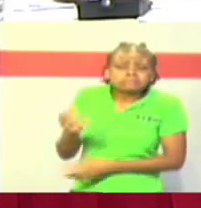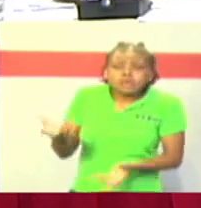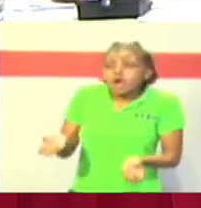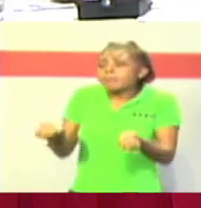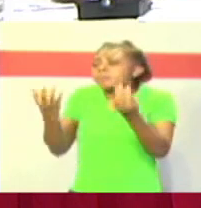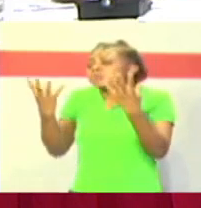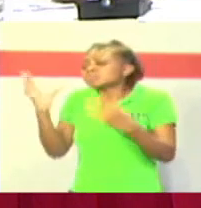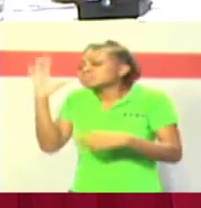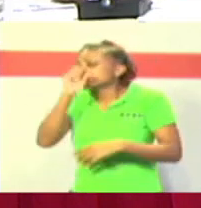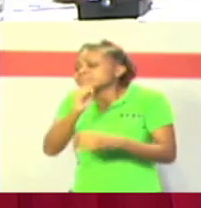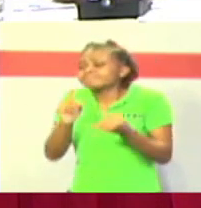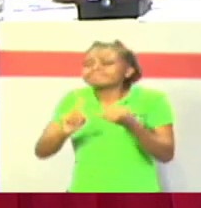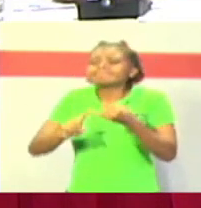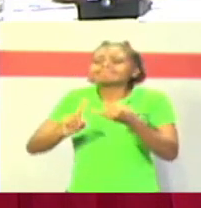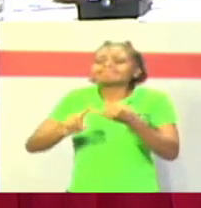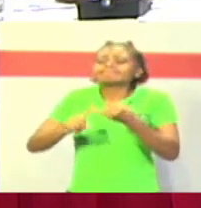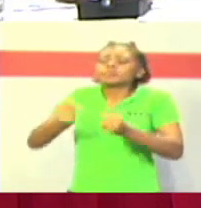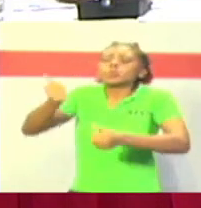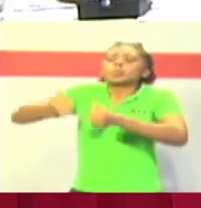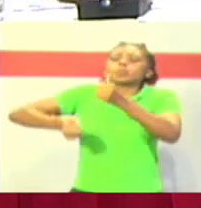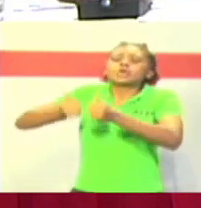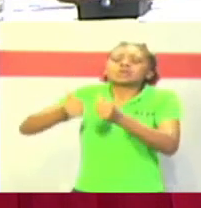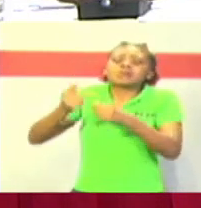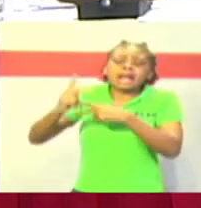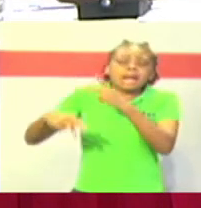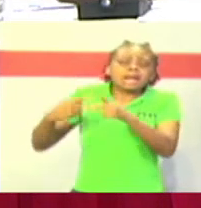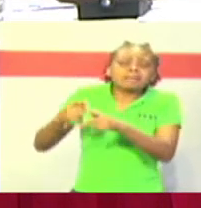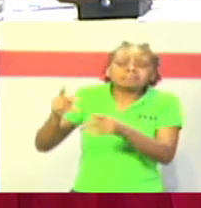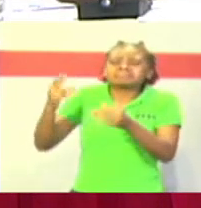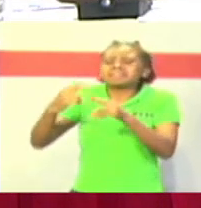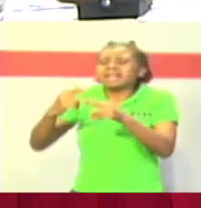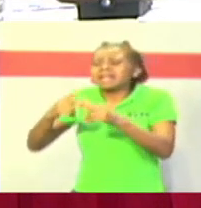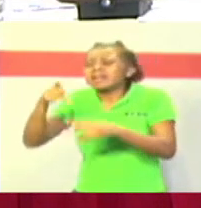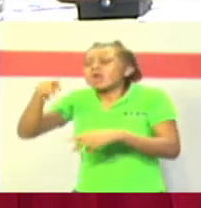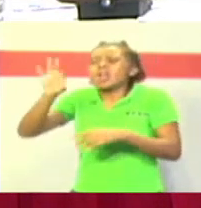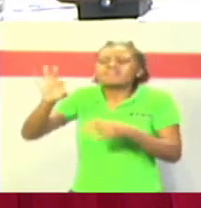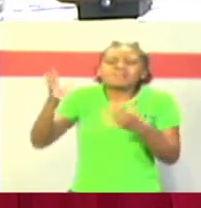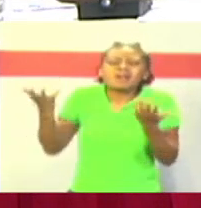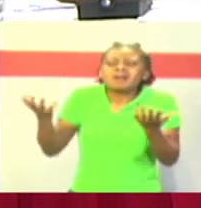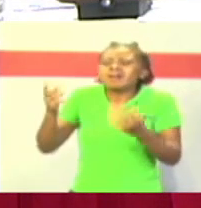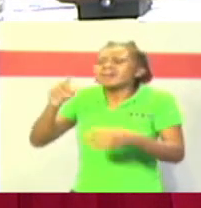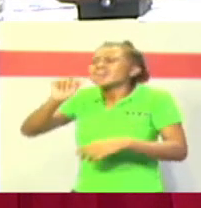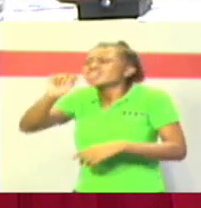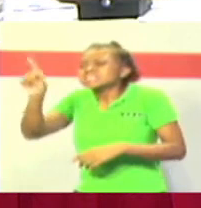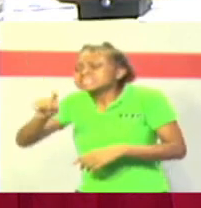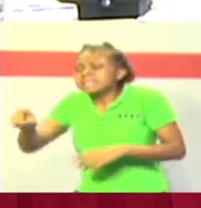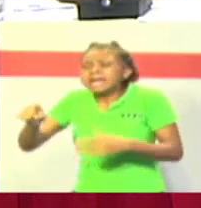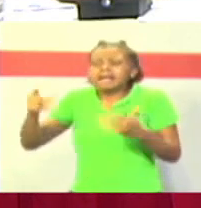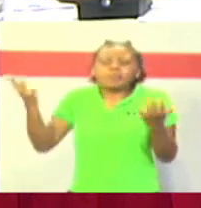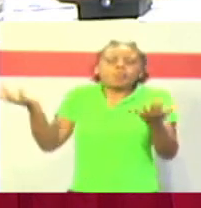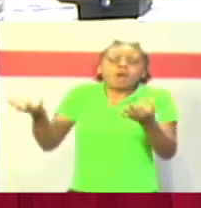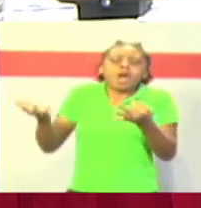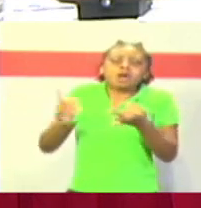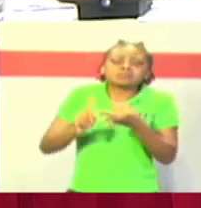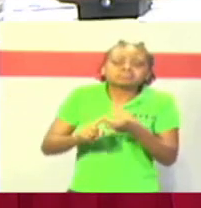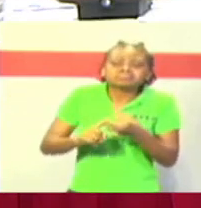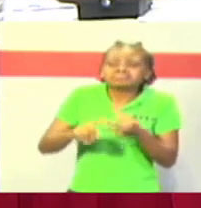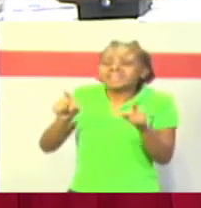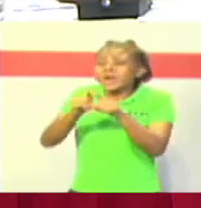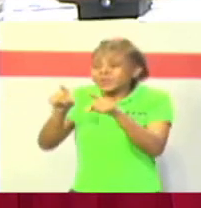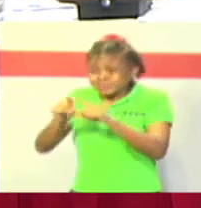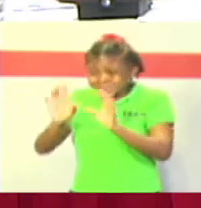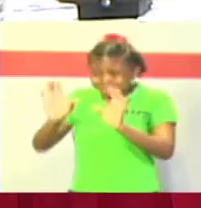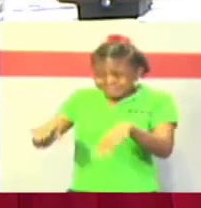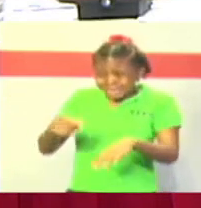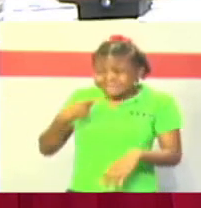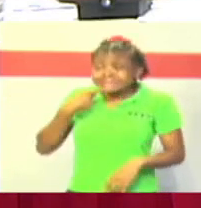where that investigation is, if at all, making any progress? And secondly, could you say within this first week of the